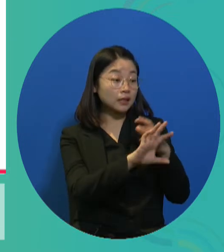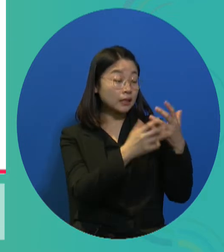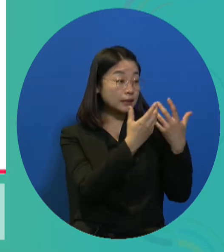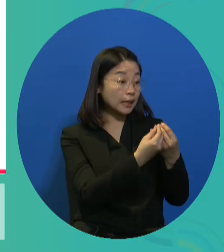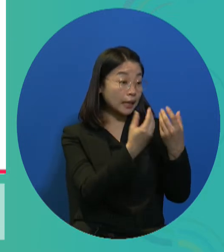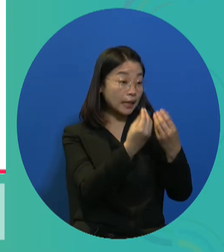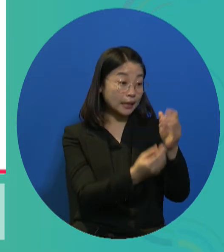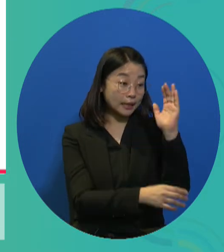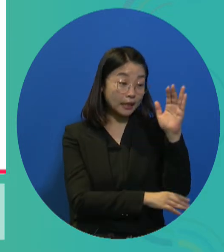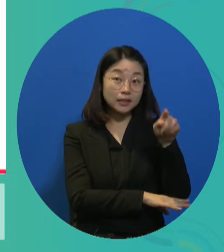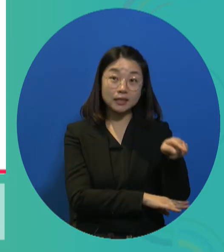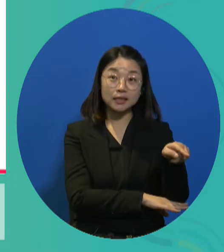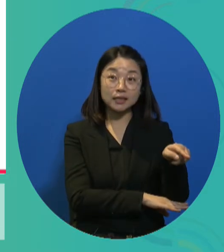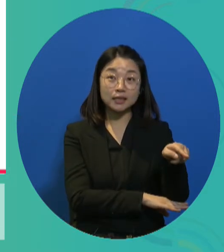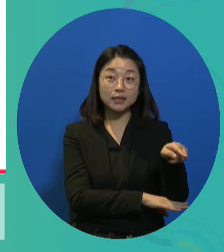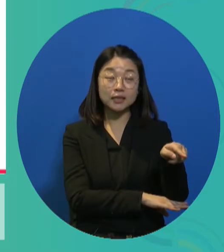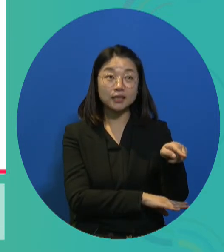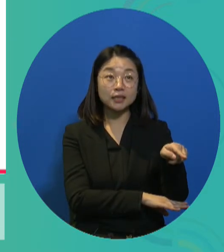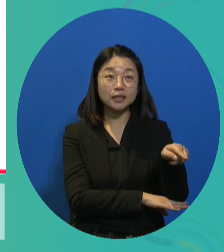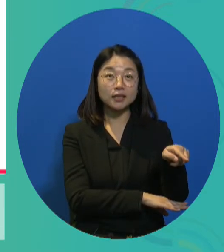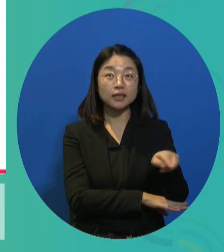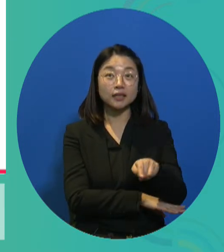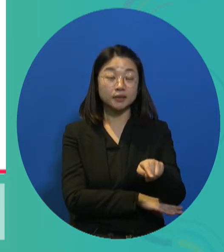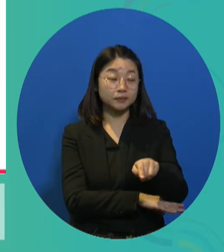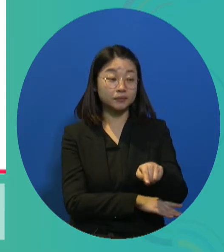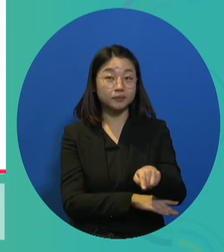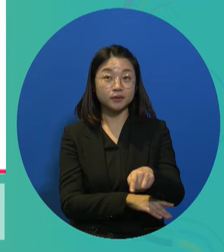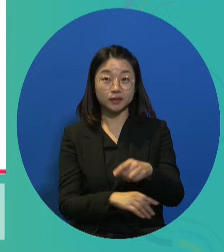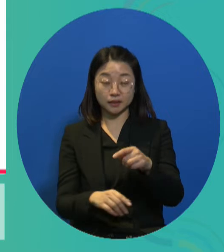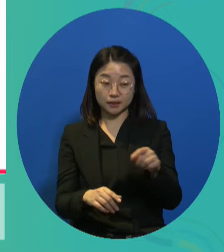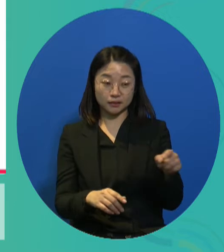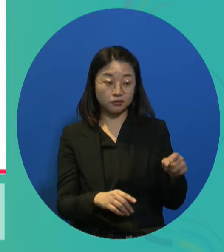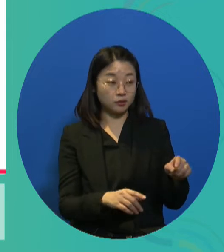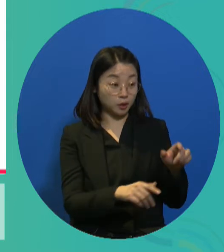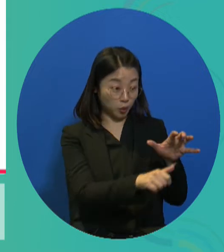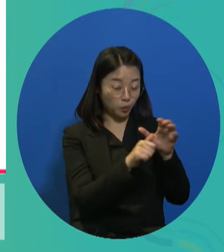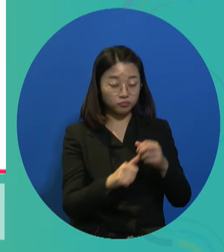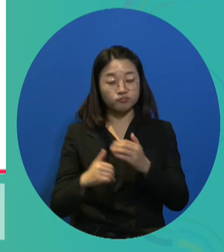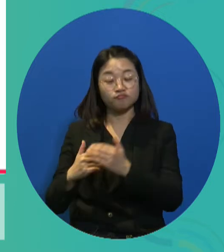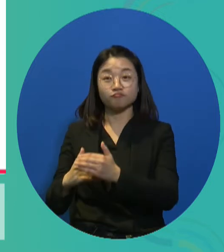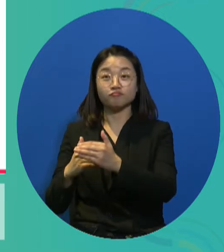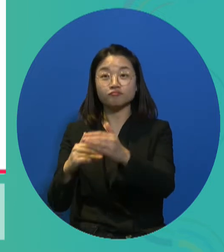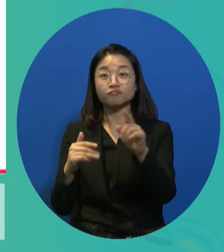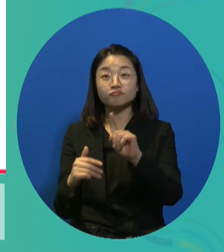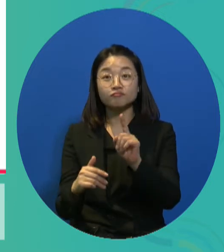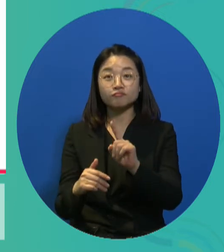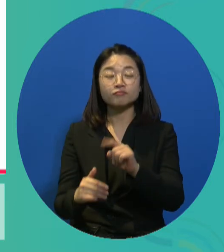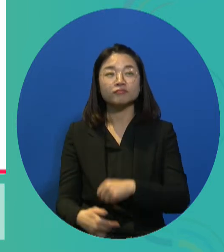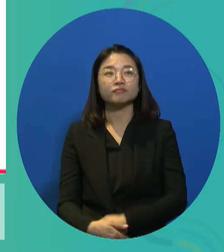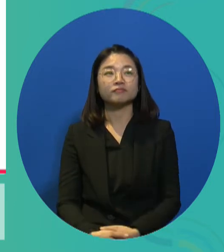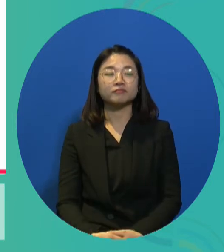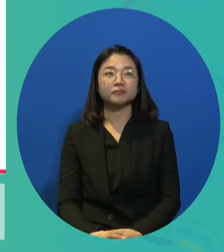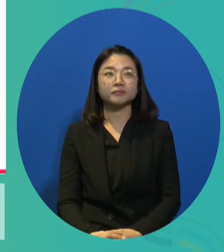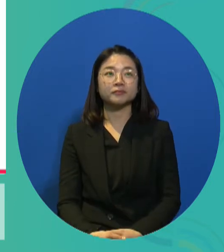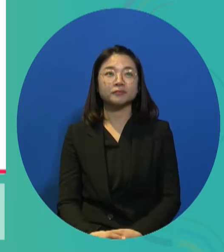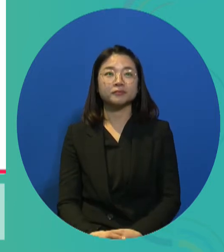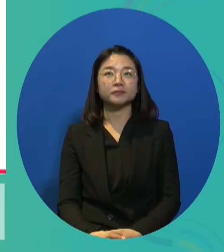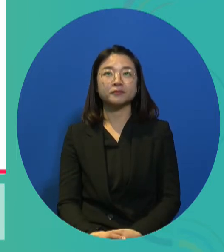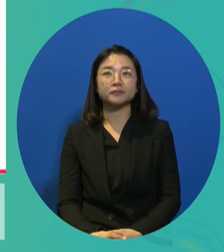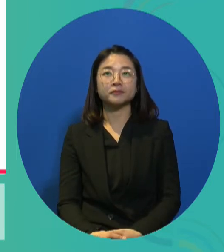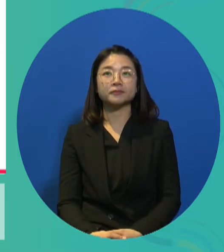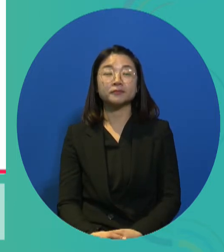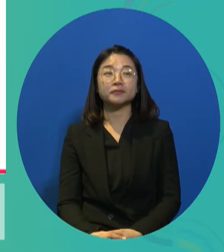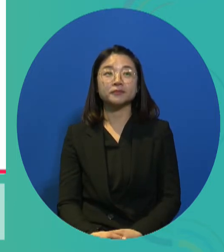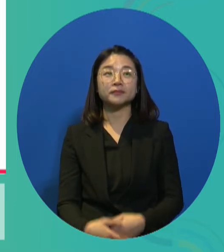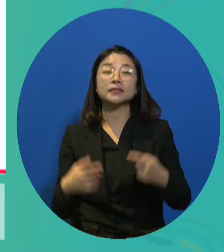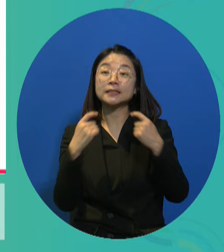We've heard different case examples from our international colleagues, and I think this would refer to the procedural aspects